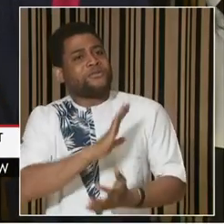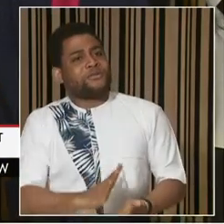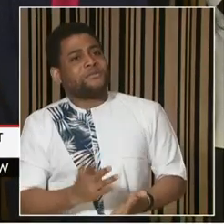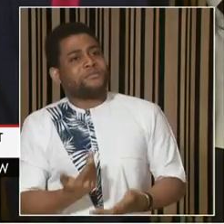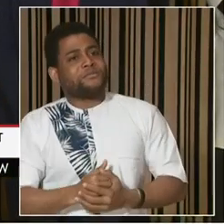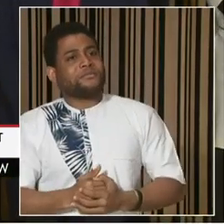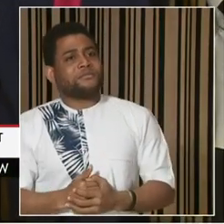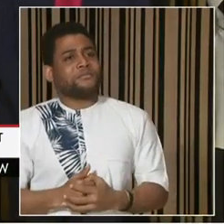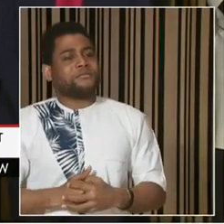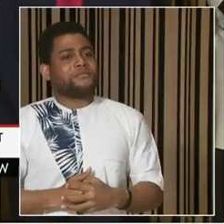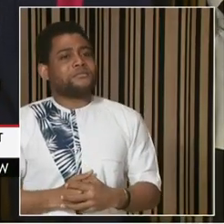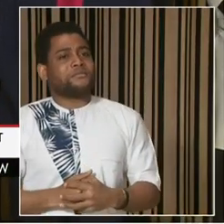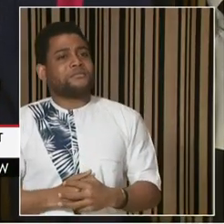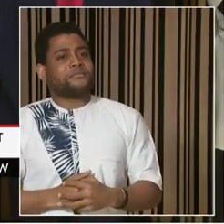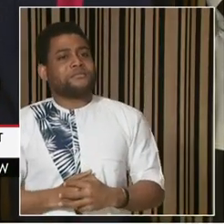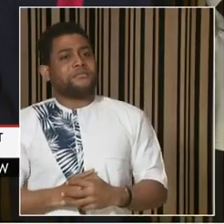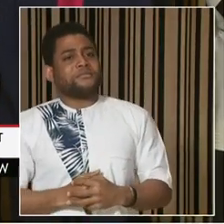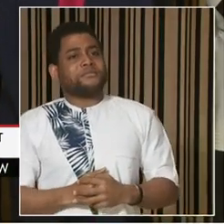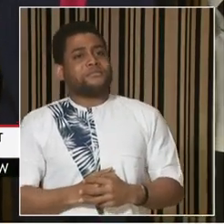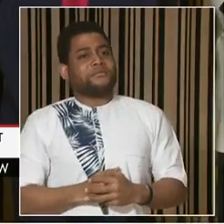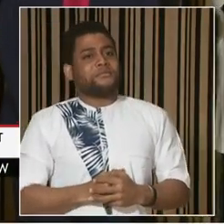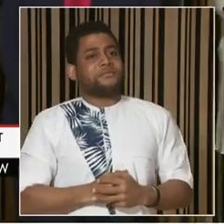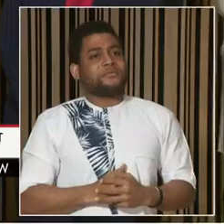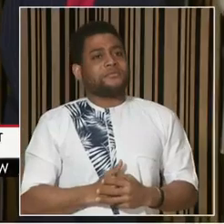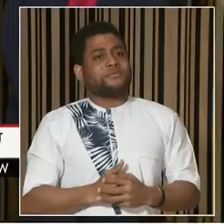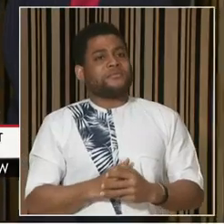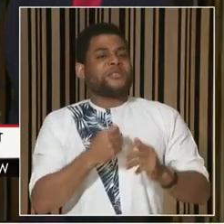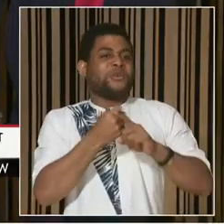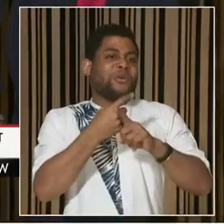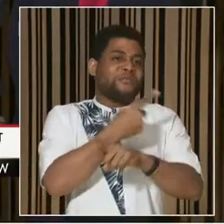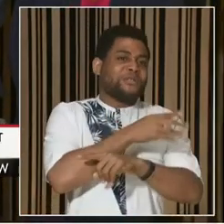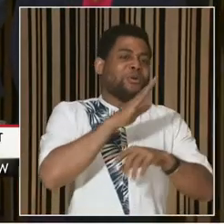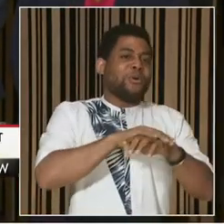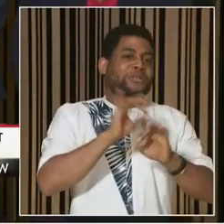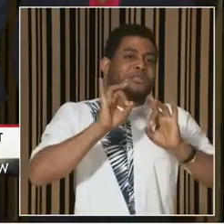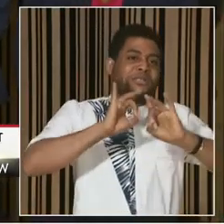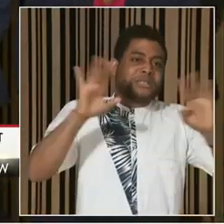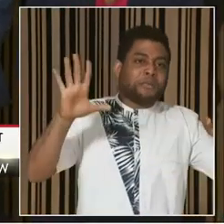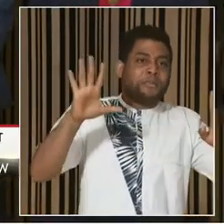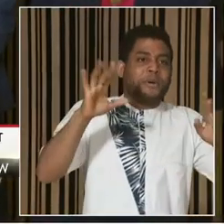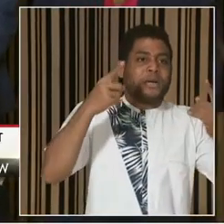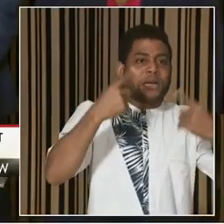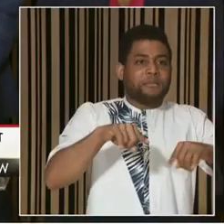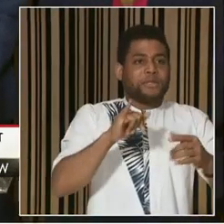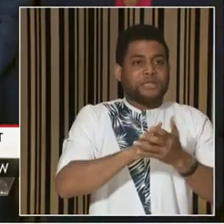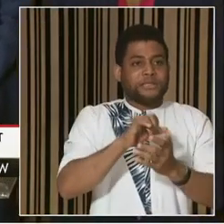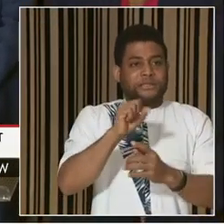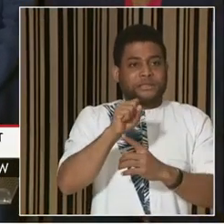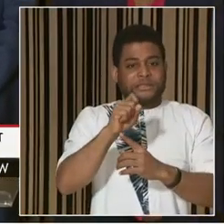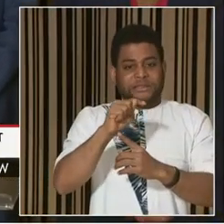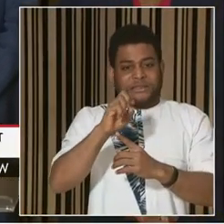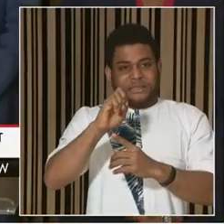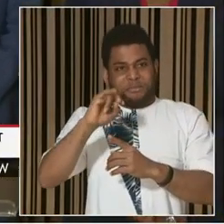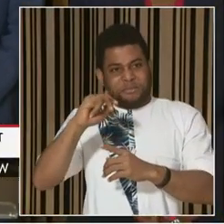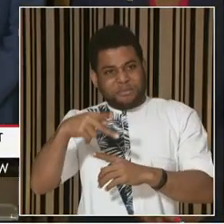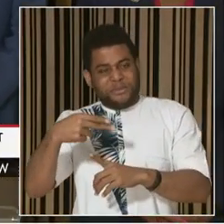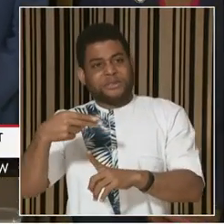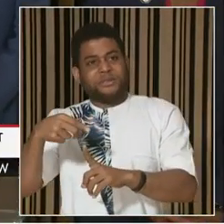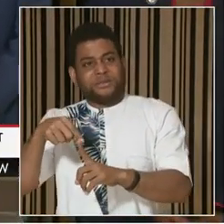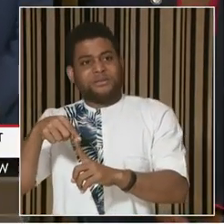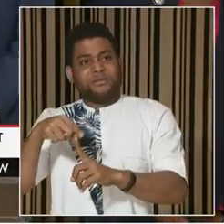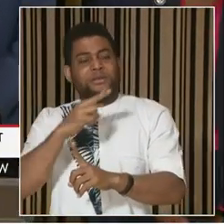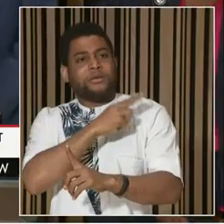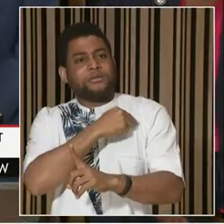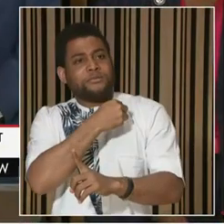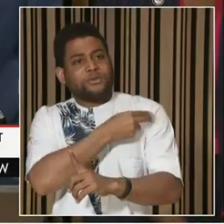Thank you. I had an off-topic question on the terrible incident recently at St. Elizabeth's Hospital where one patient killed another patient. Are